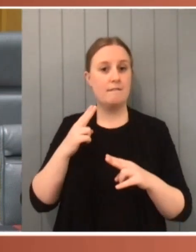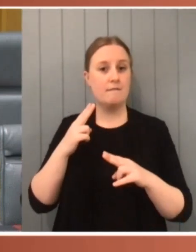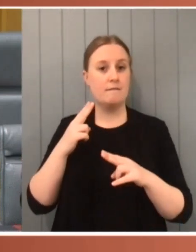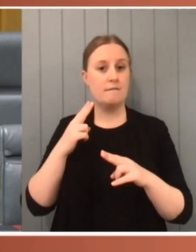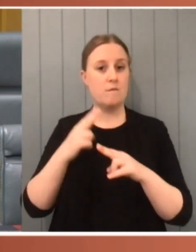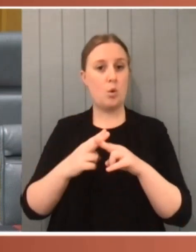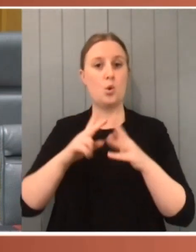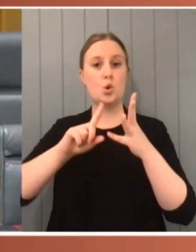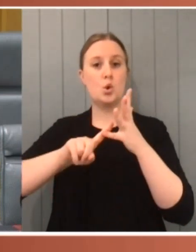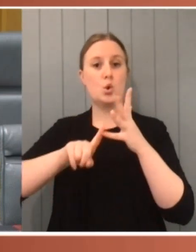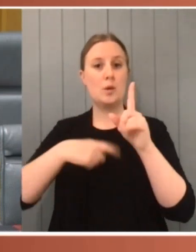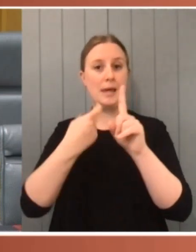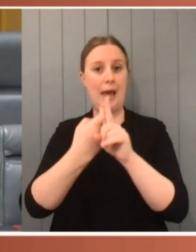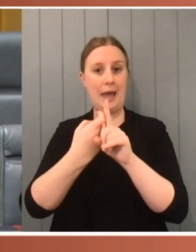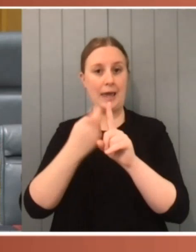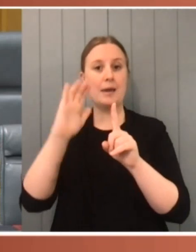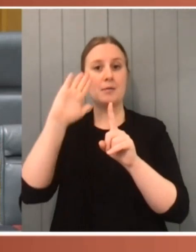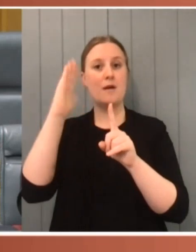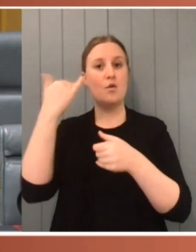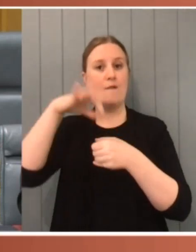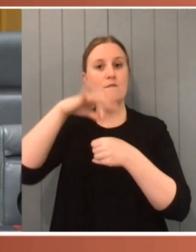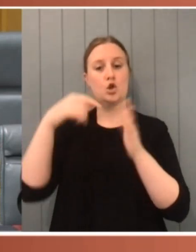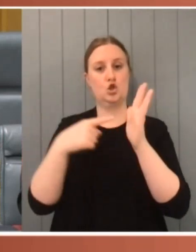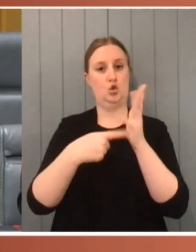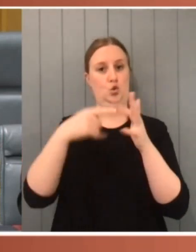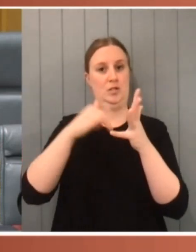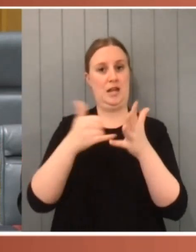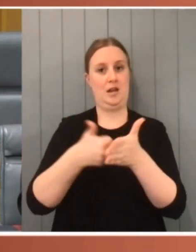UK was on. It's Tuesdays, isn't it?